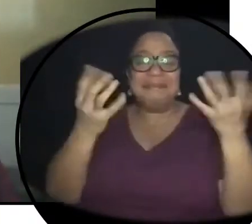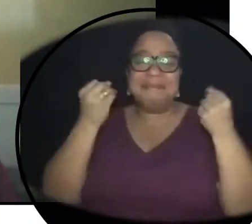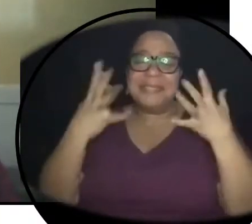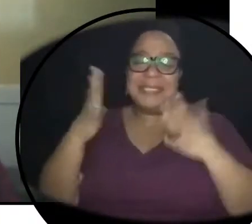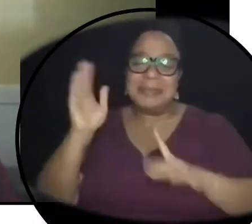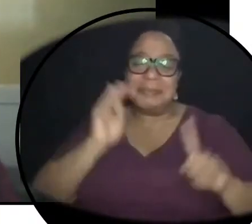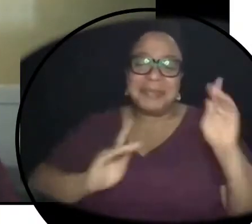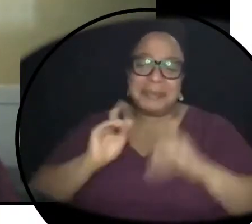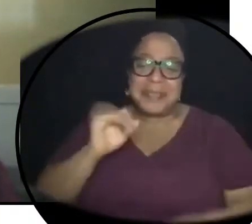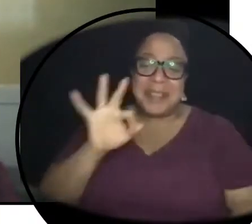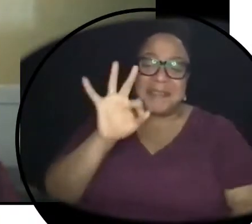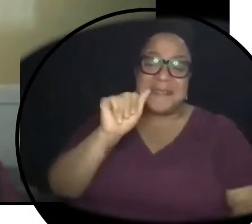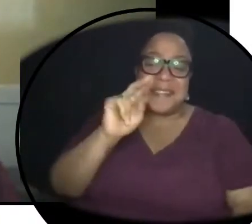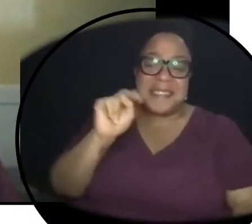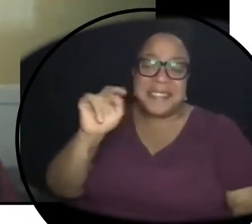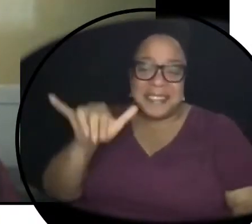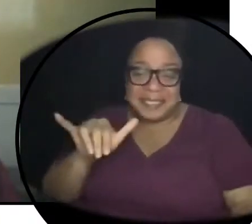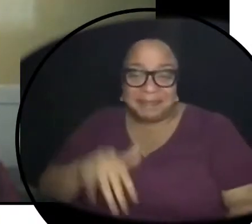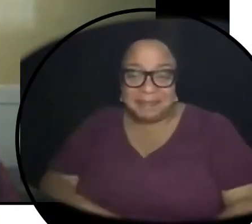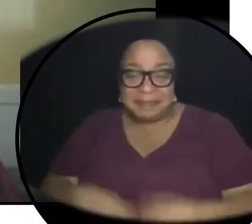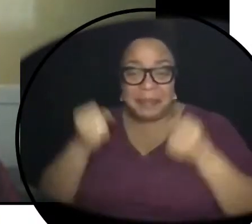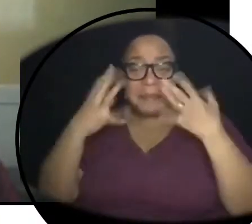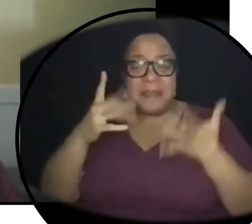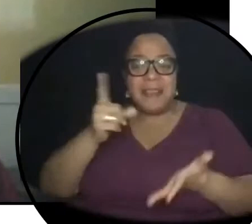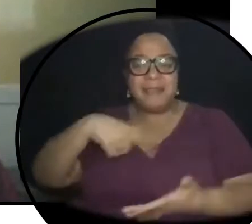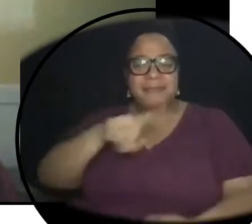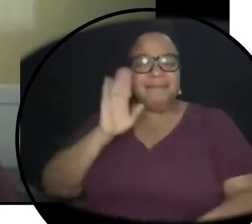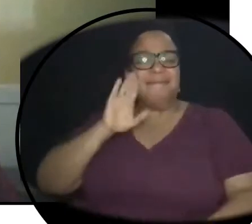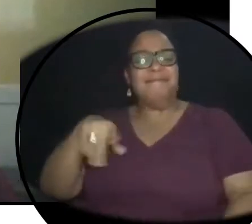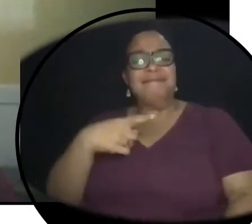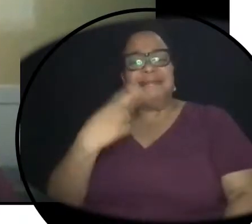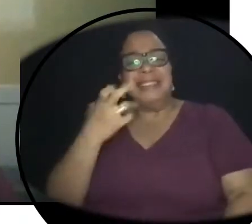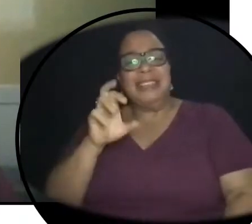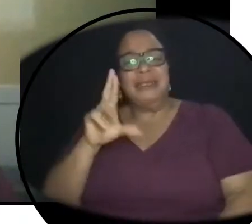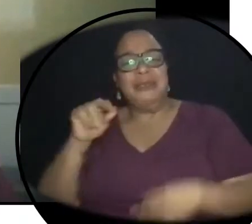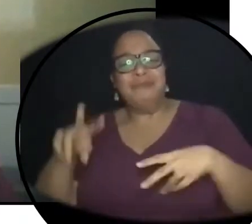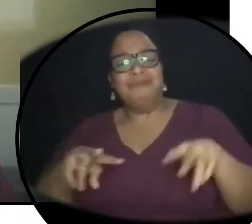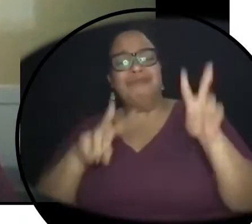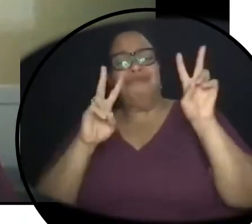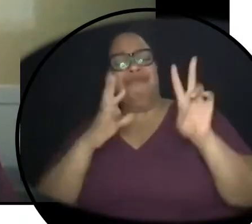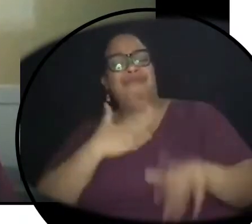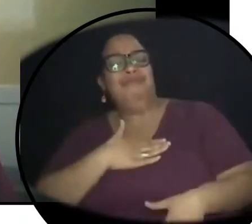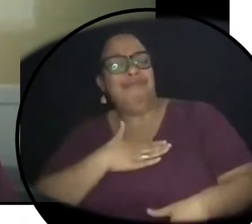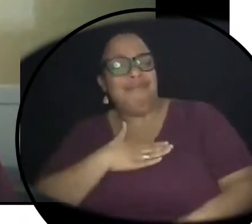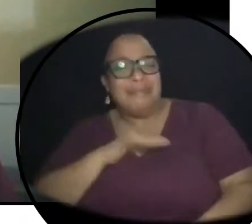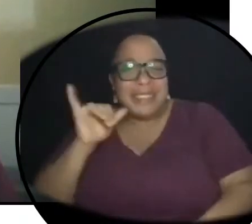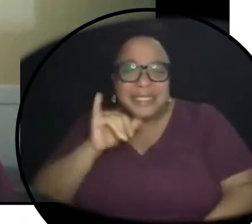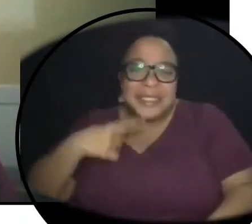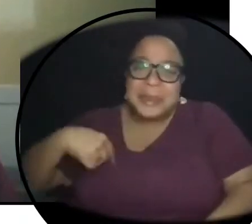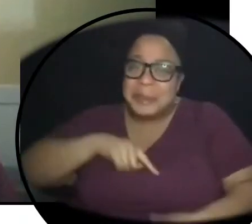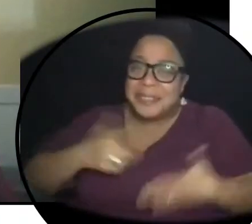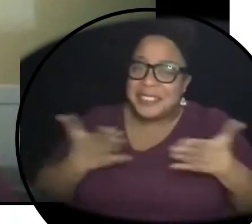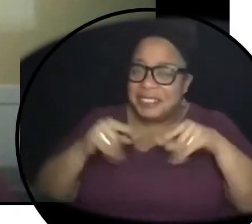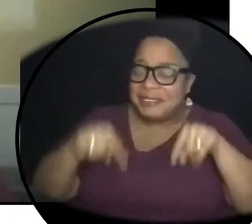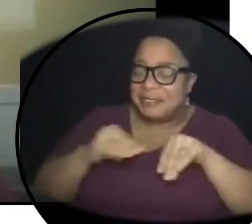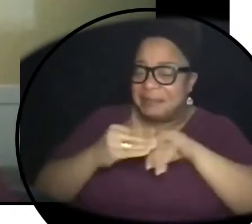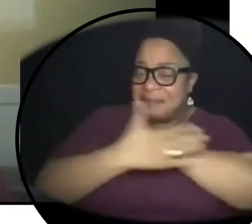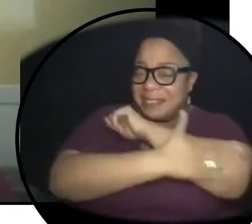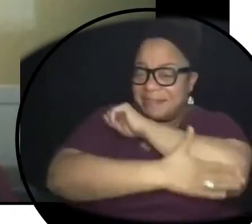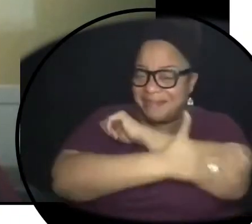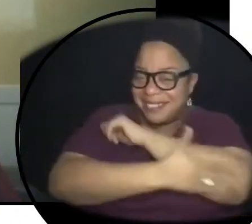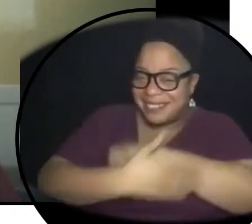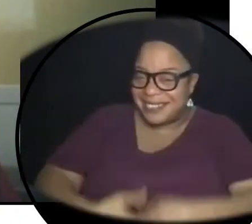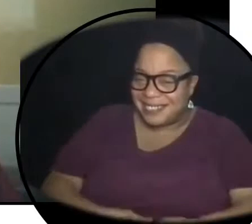Nick Freedom of Summer, Summer of Freedom, I'm going to get it together because this is my fourth Zoom call, so I'm going to be